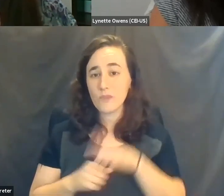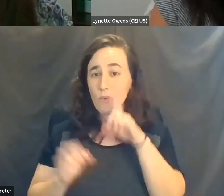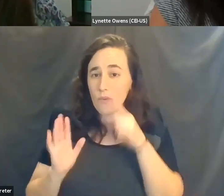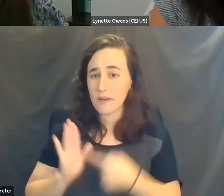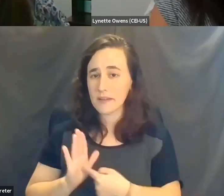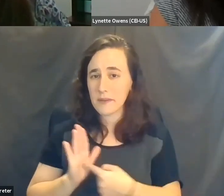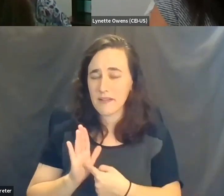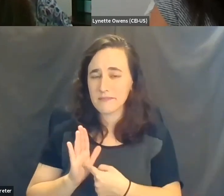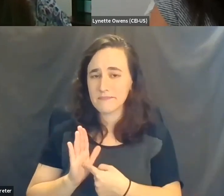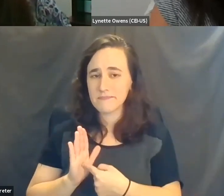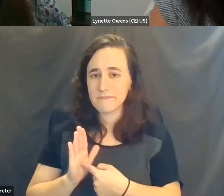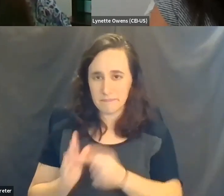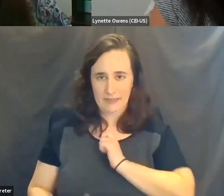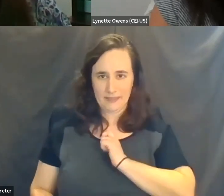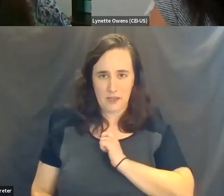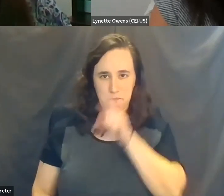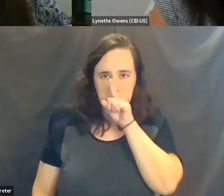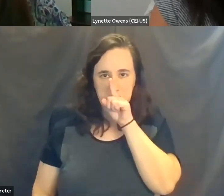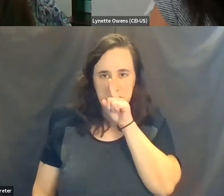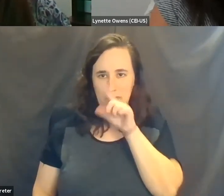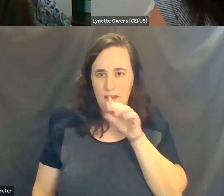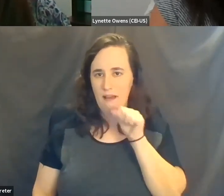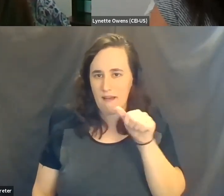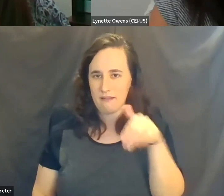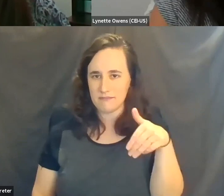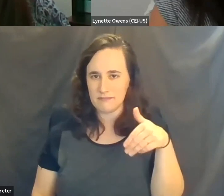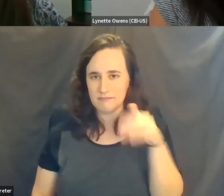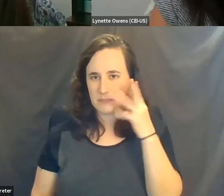I mean, I didn't experience this, but I know that, in